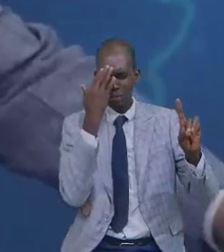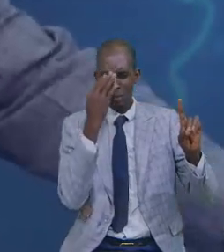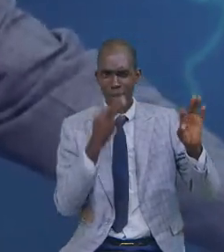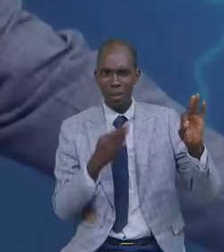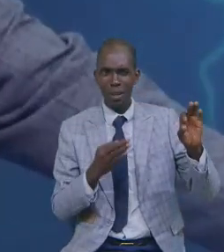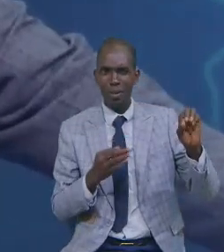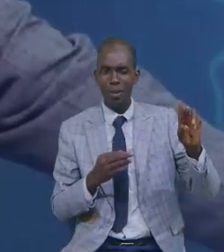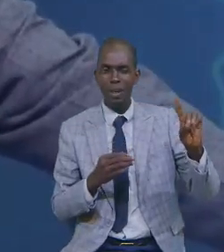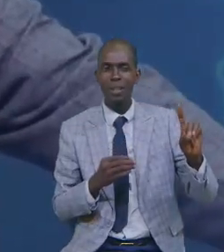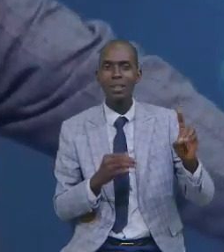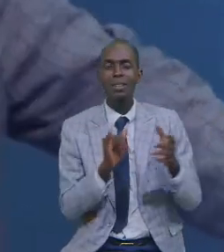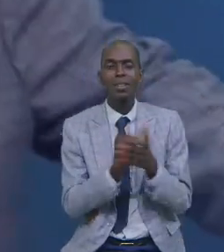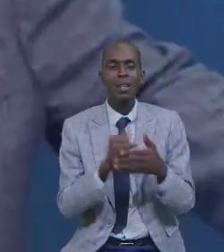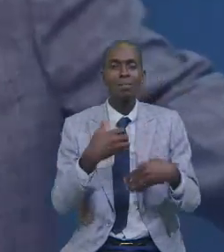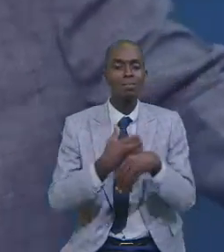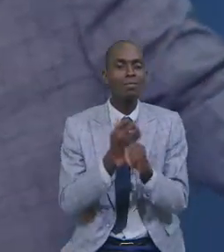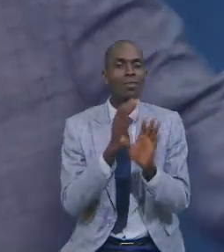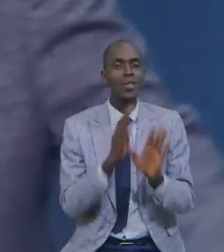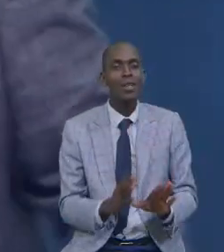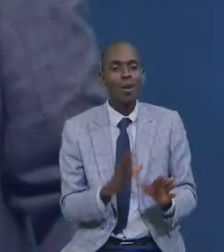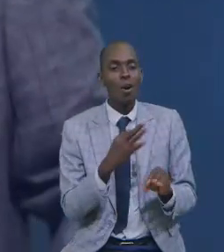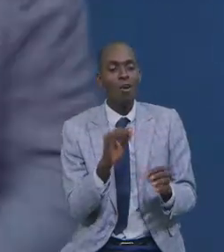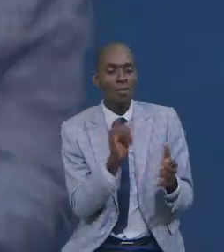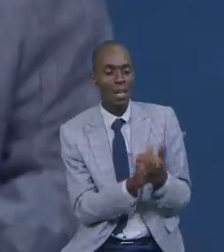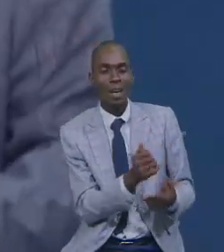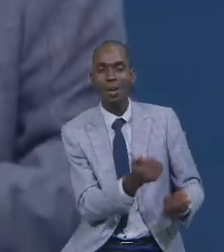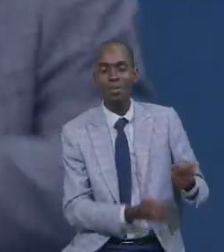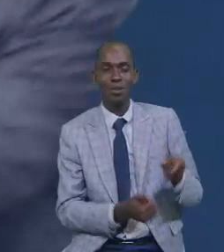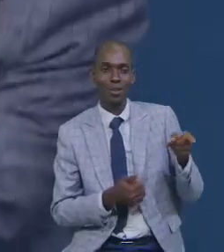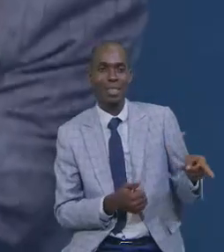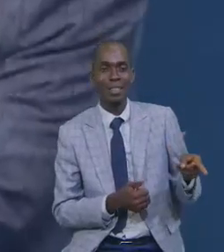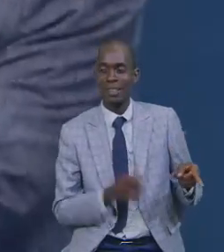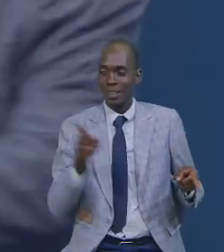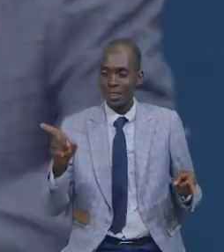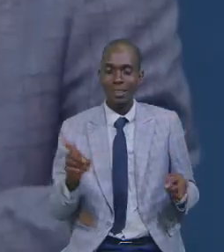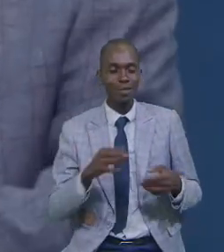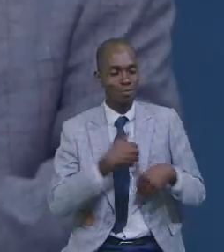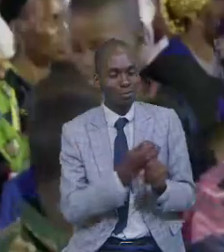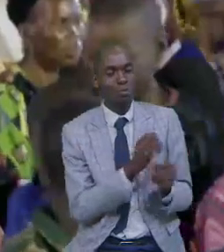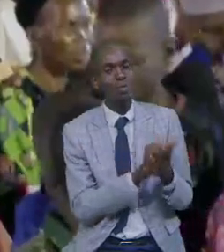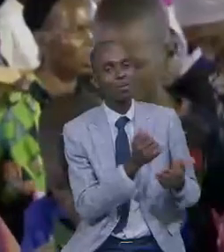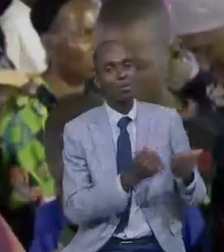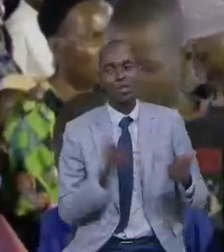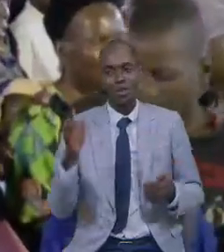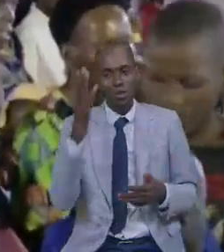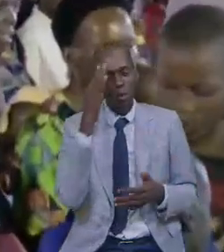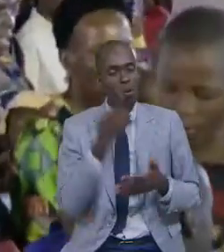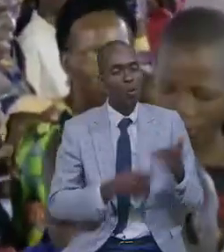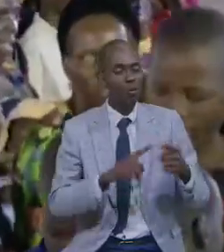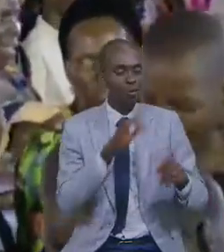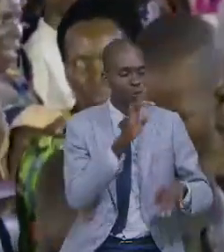that made that car. And so he knew what to touch. He knew what to pull and push. And everything